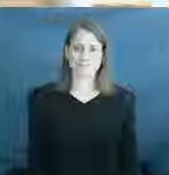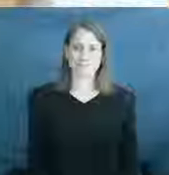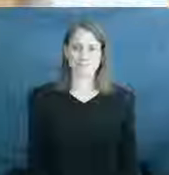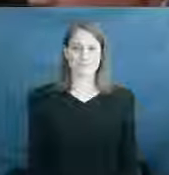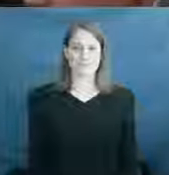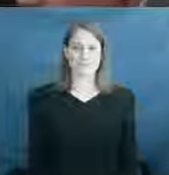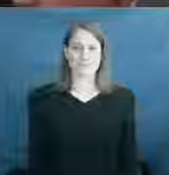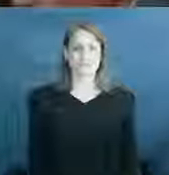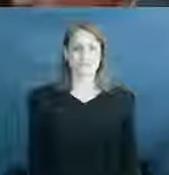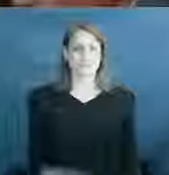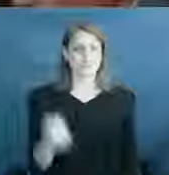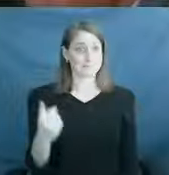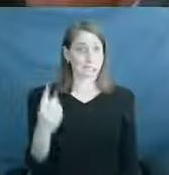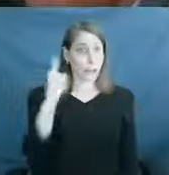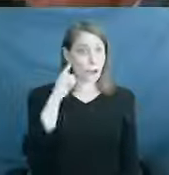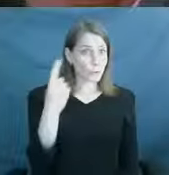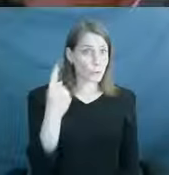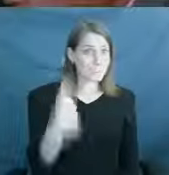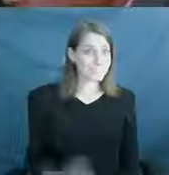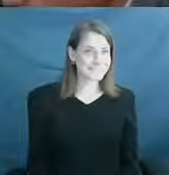Thank you, well done.